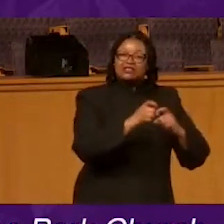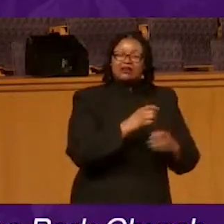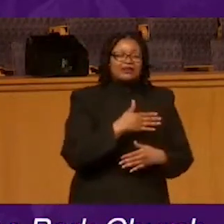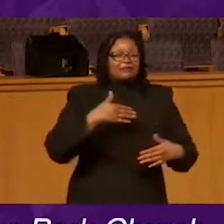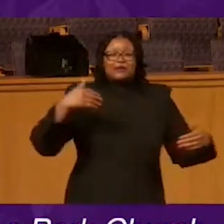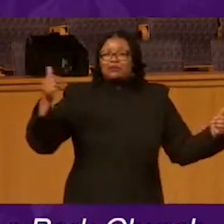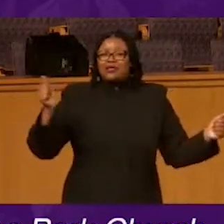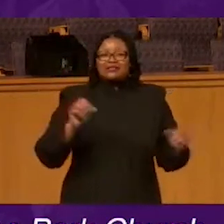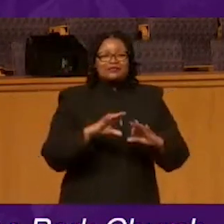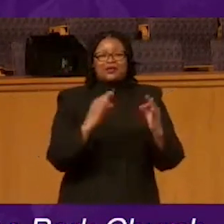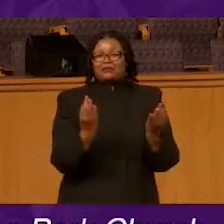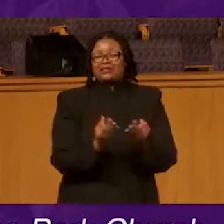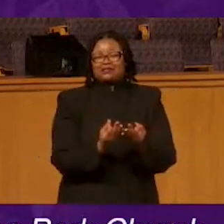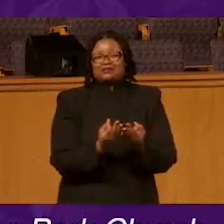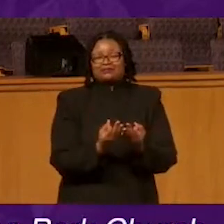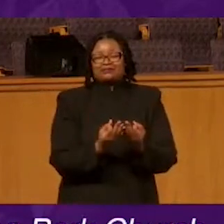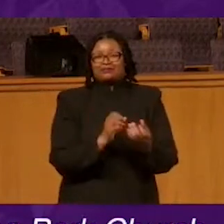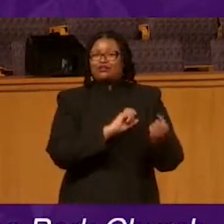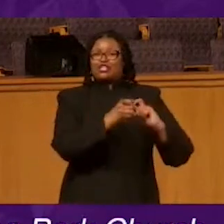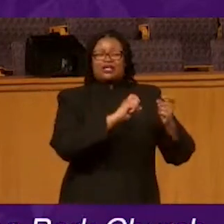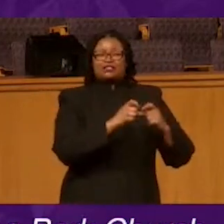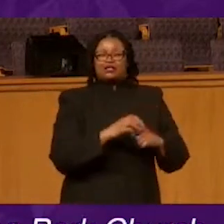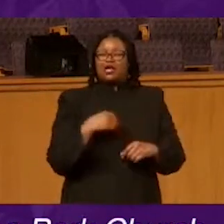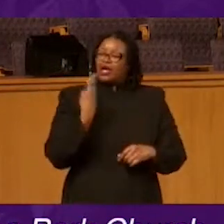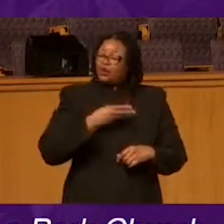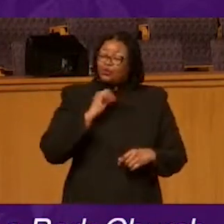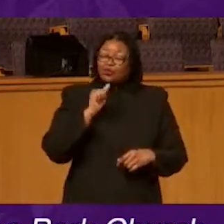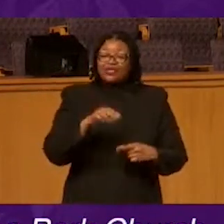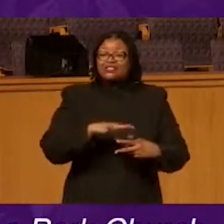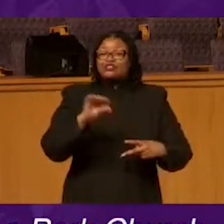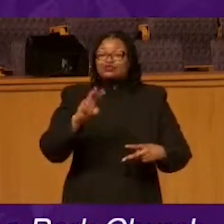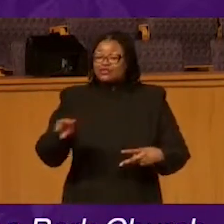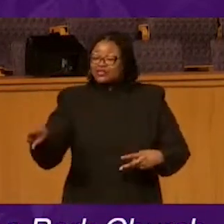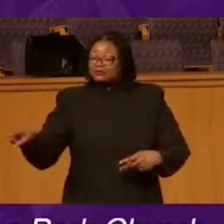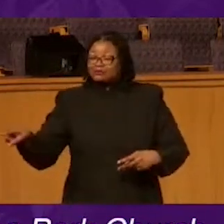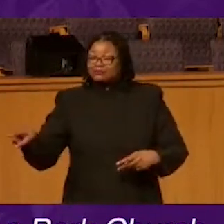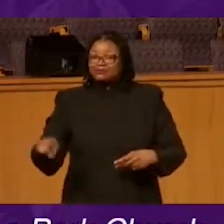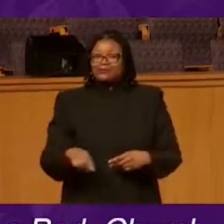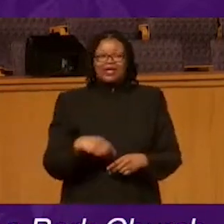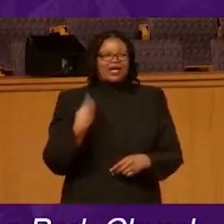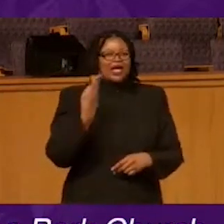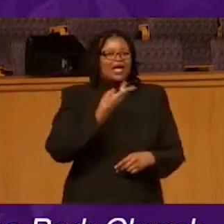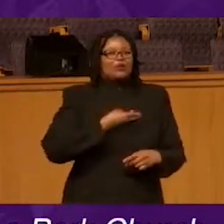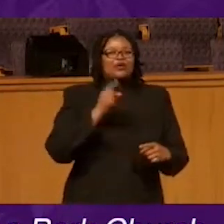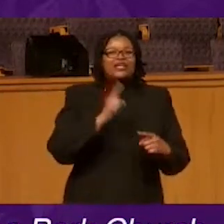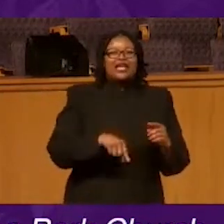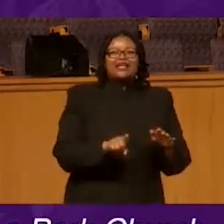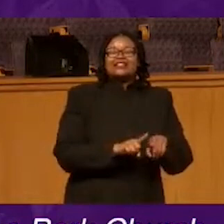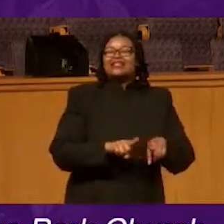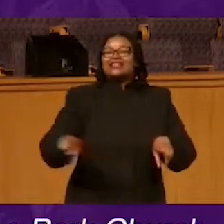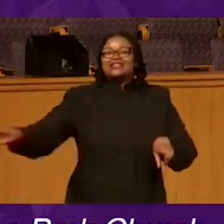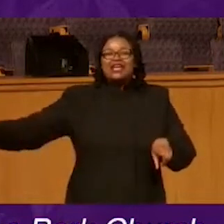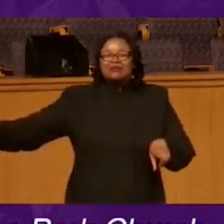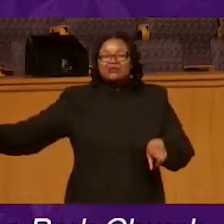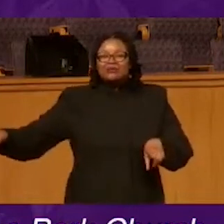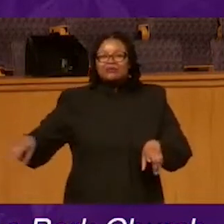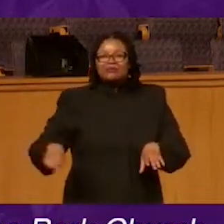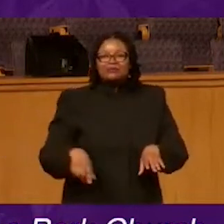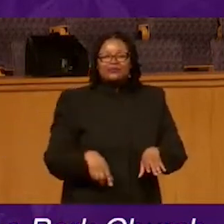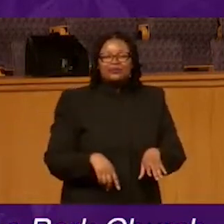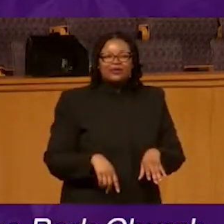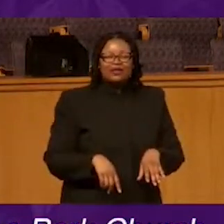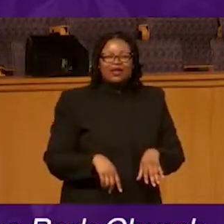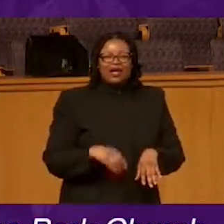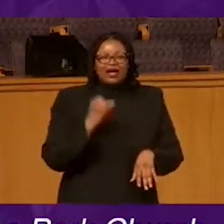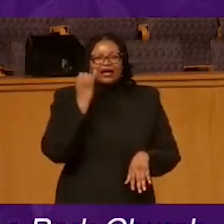of them. Why? We didn't choose them. And we can't escape them. And if by some